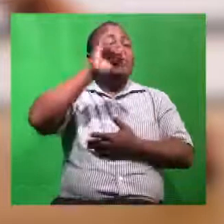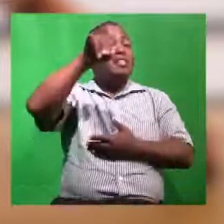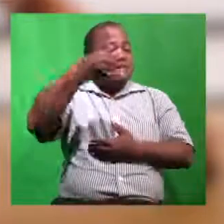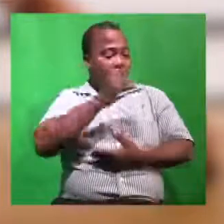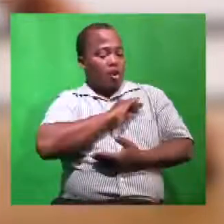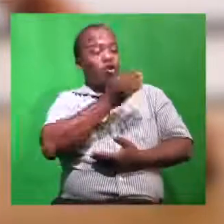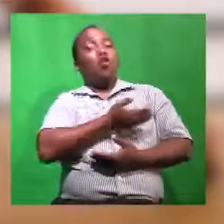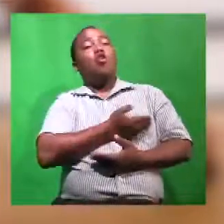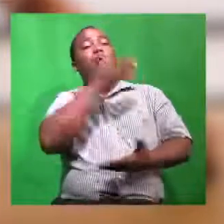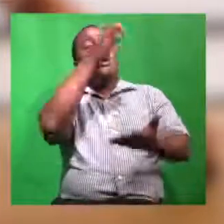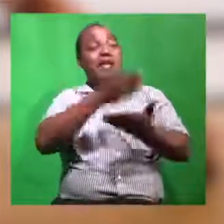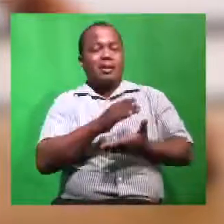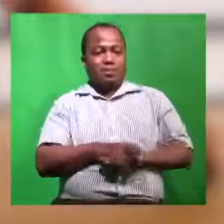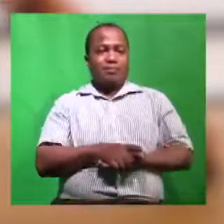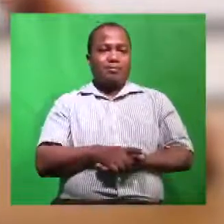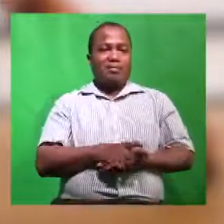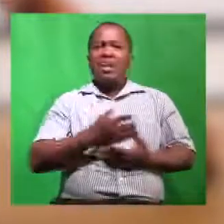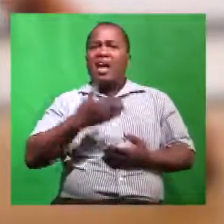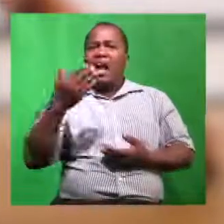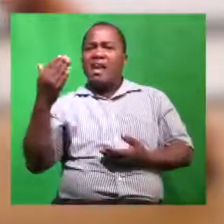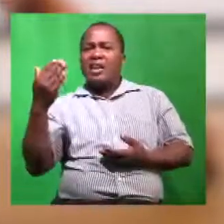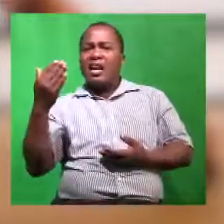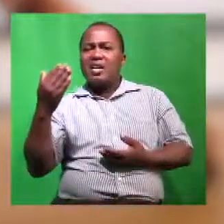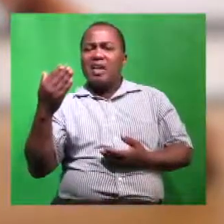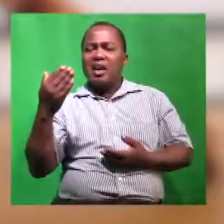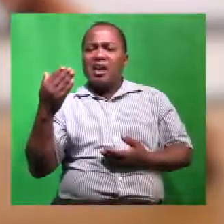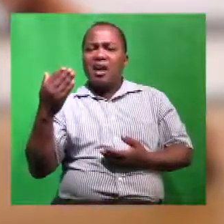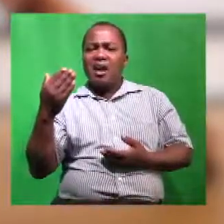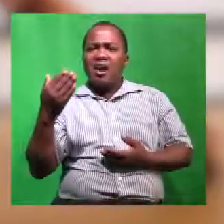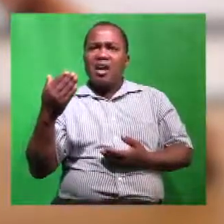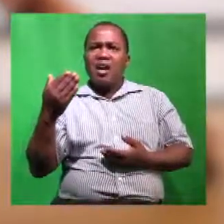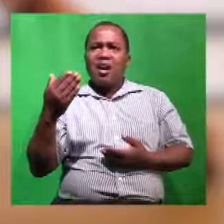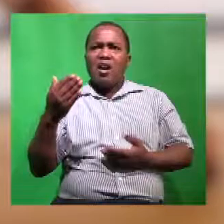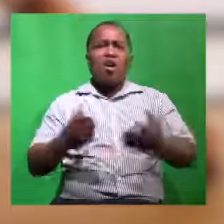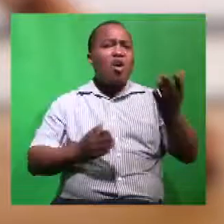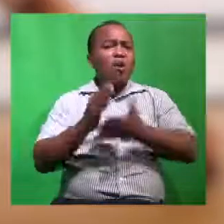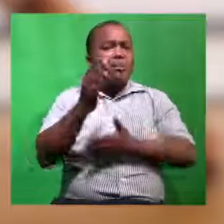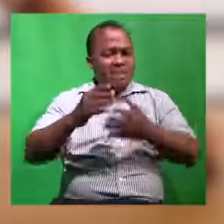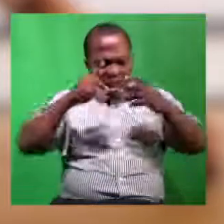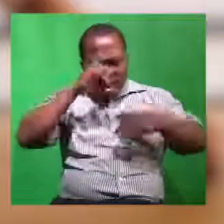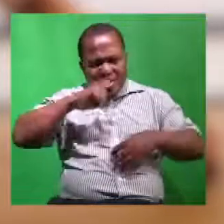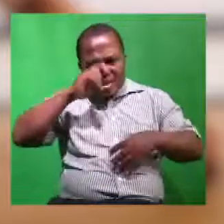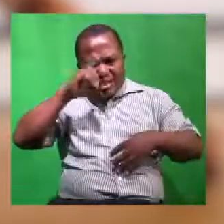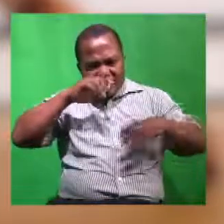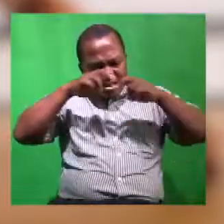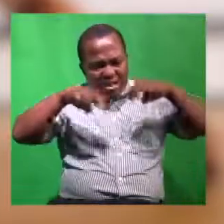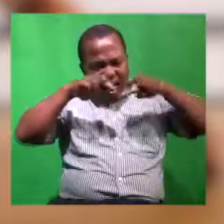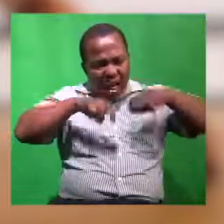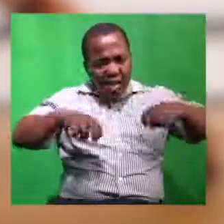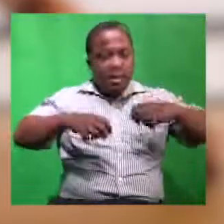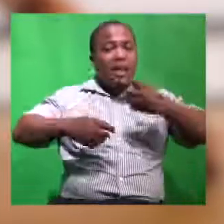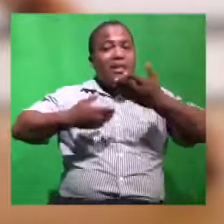women rights. Another thing is through research, and the dialogue, different